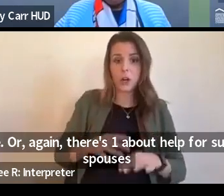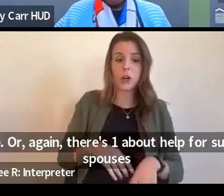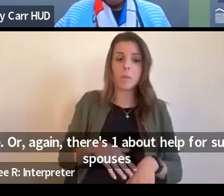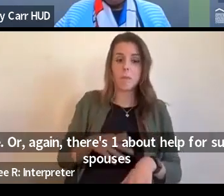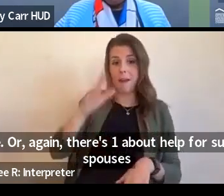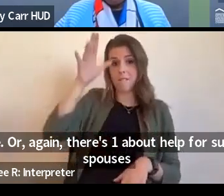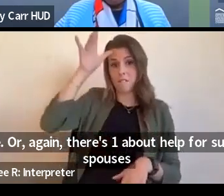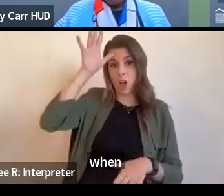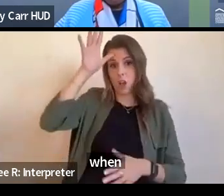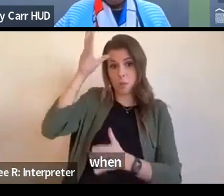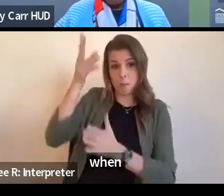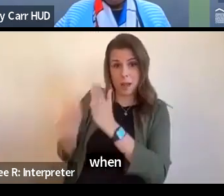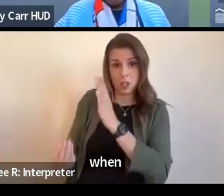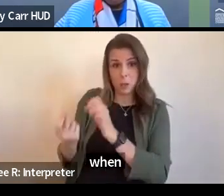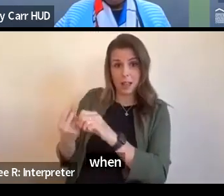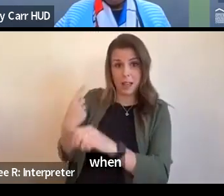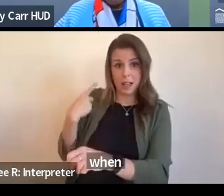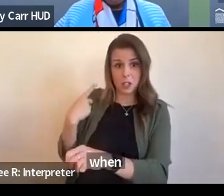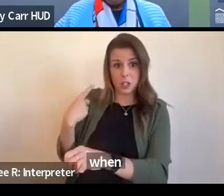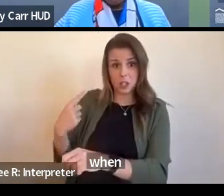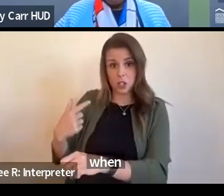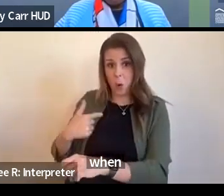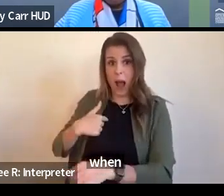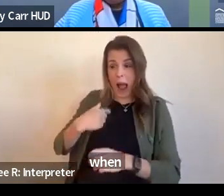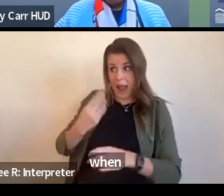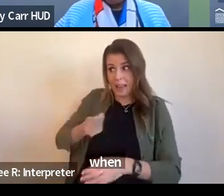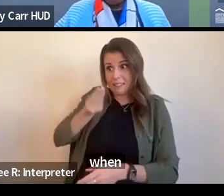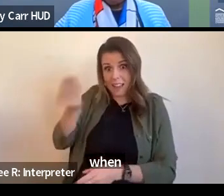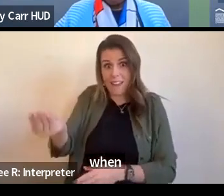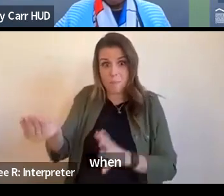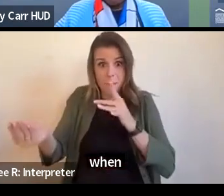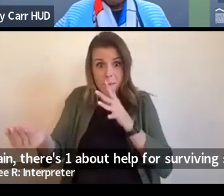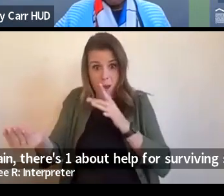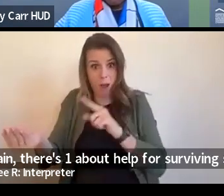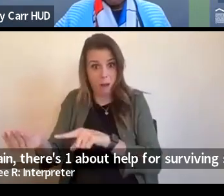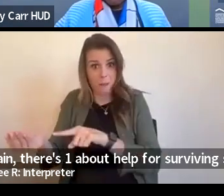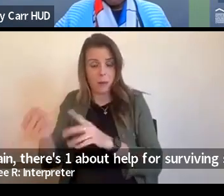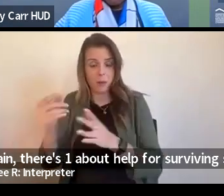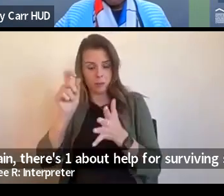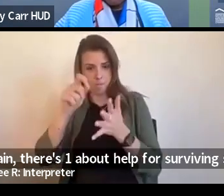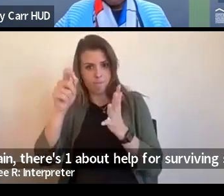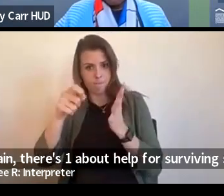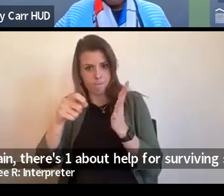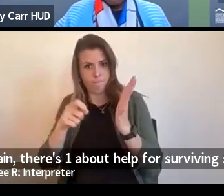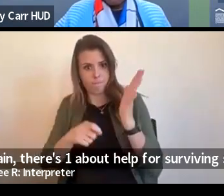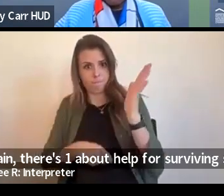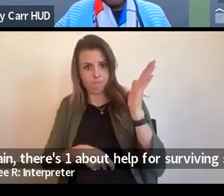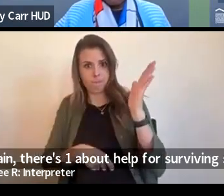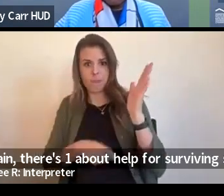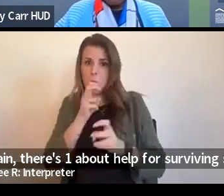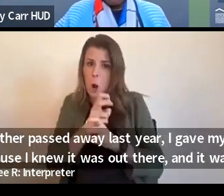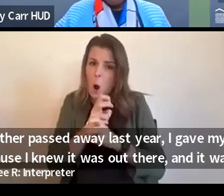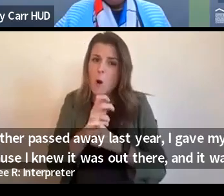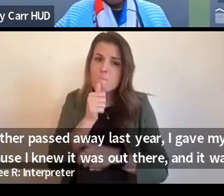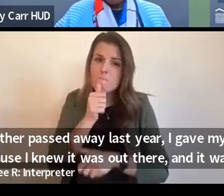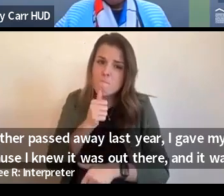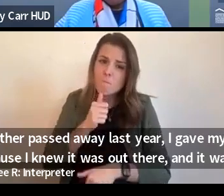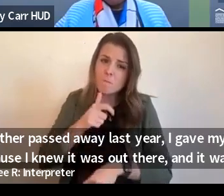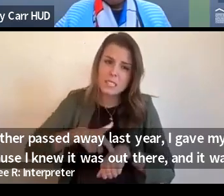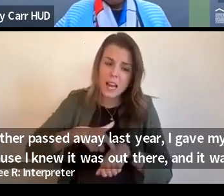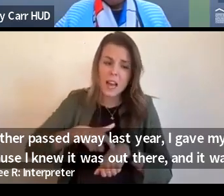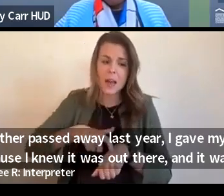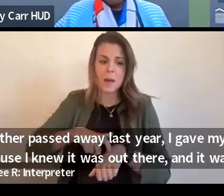year, I gave my mom the guide because I knew it was out there, and it was a great checklist in a hard time where